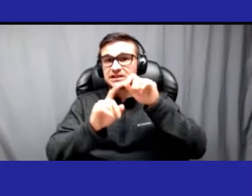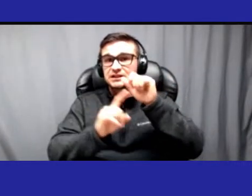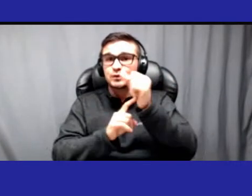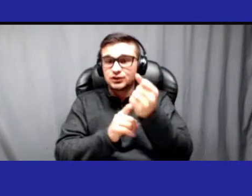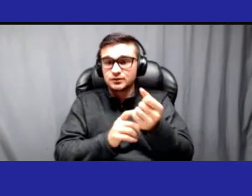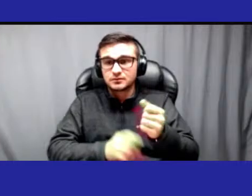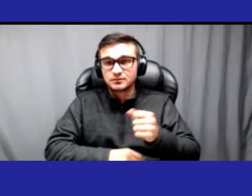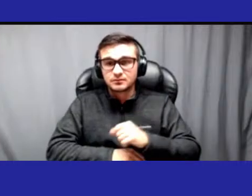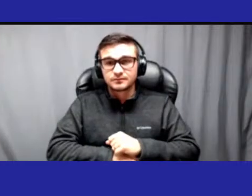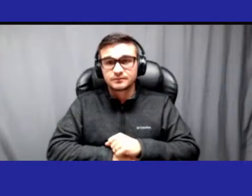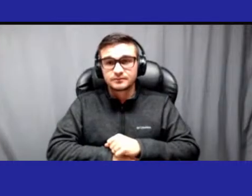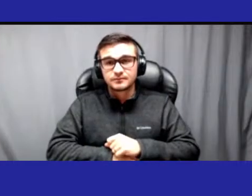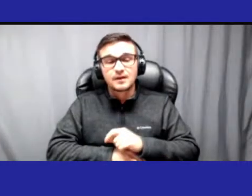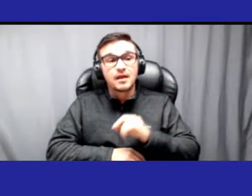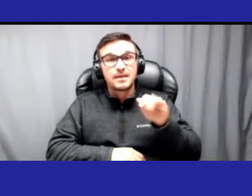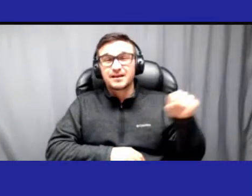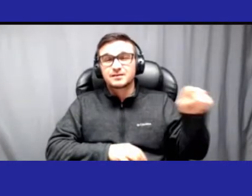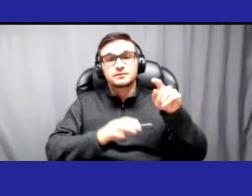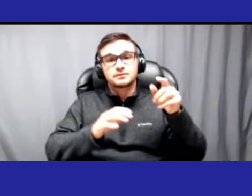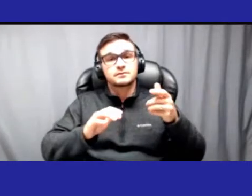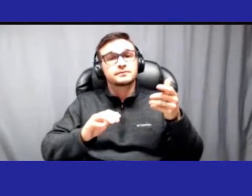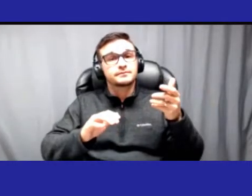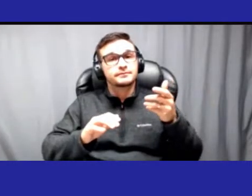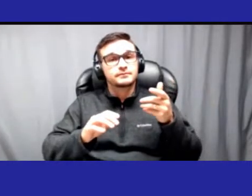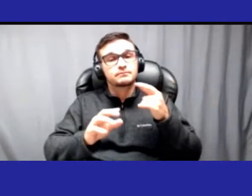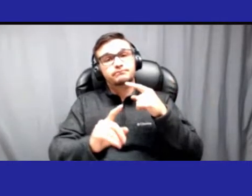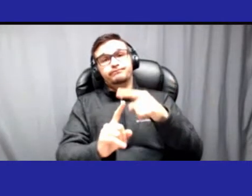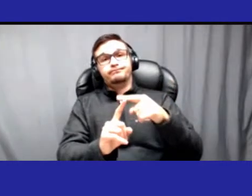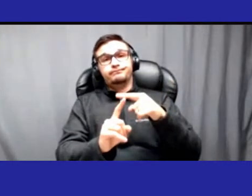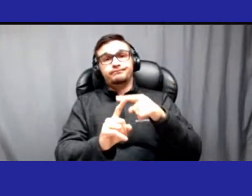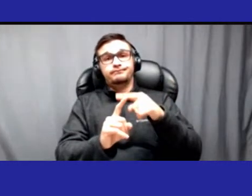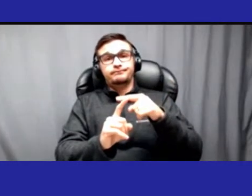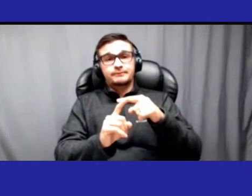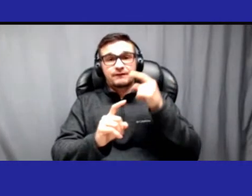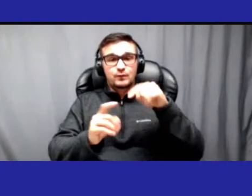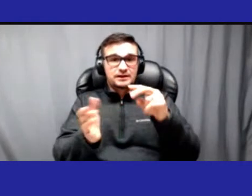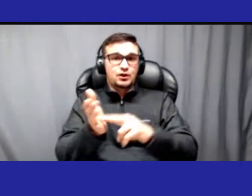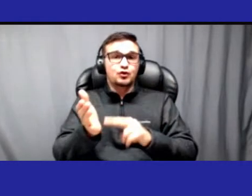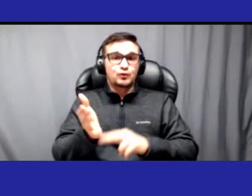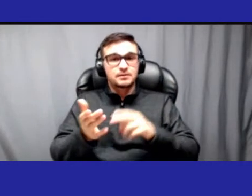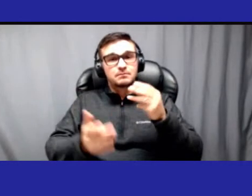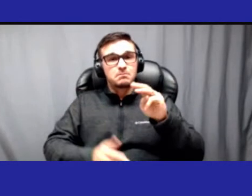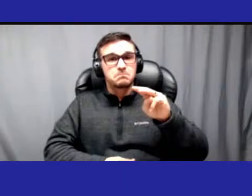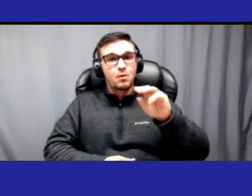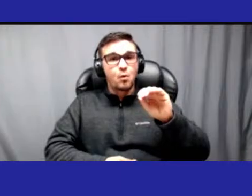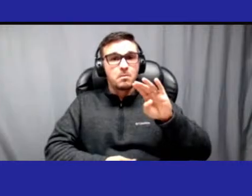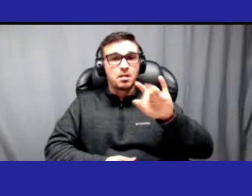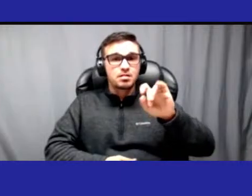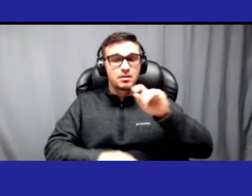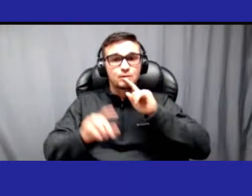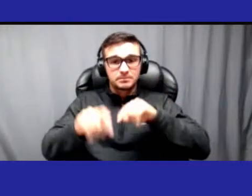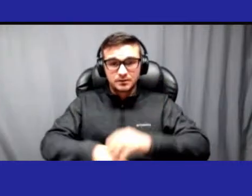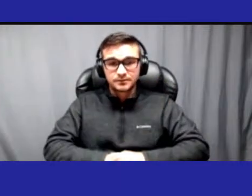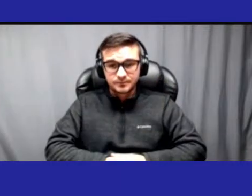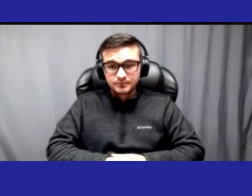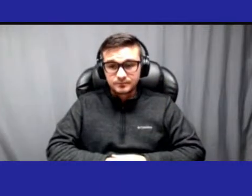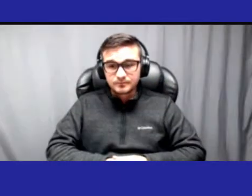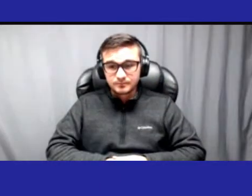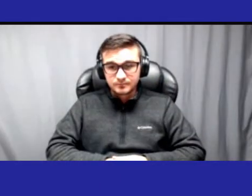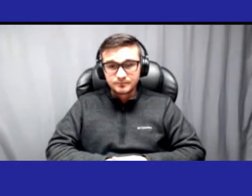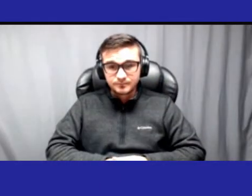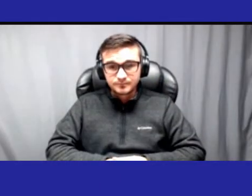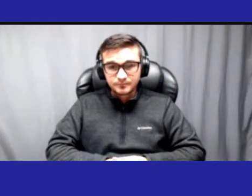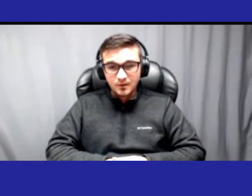that contract. That's So right. this is you could view this as the mobile response. Okay. Other questions? Yes. Dr. Could you Martin? just